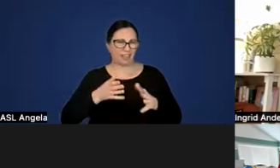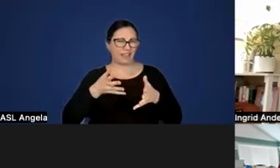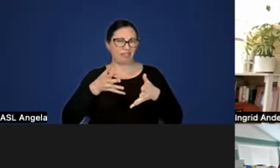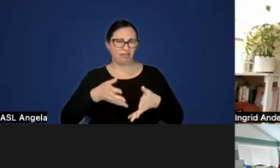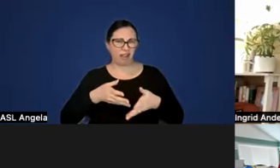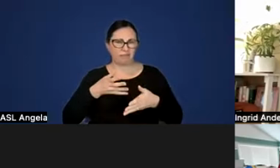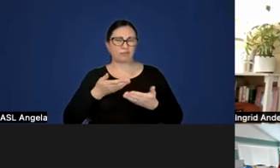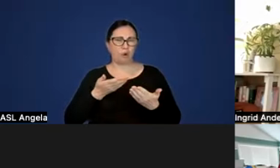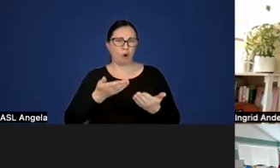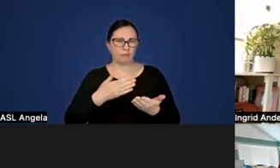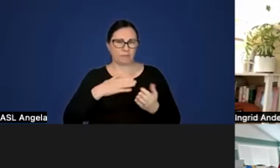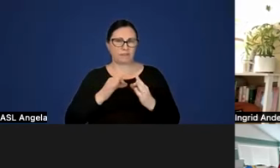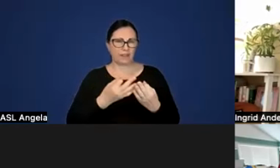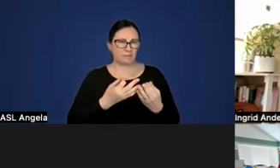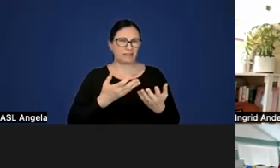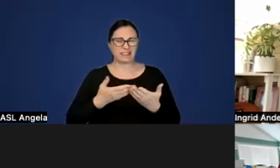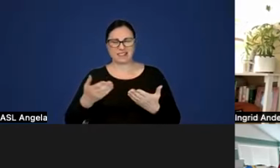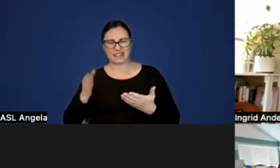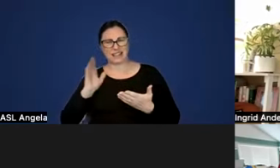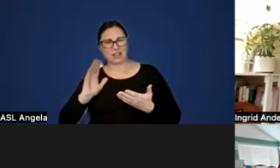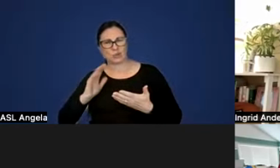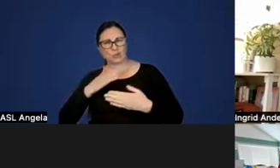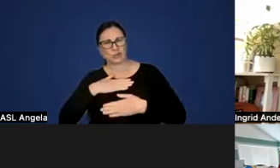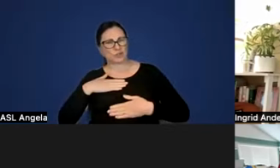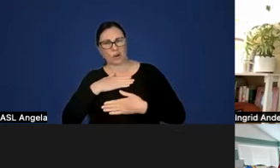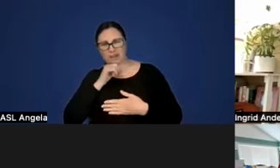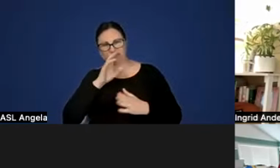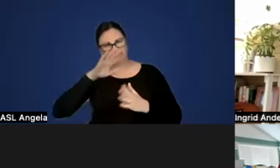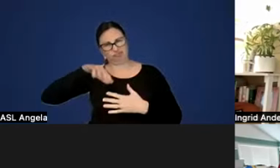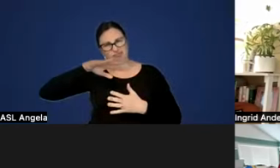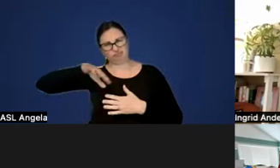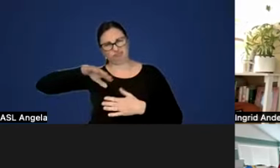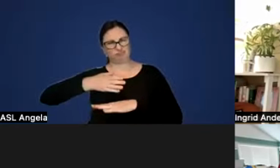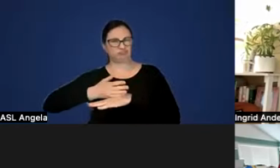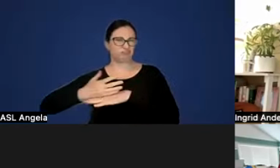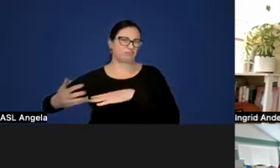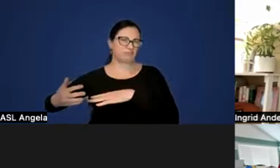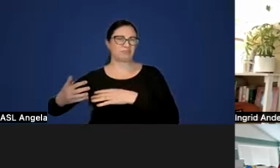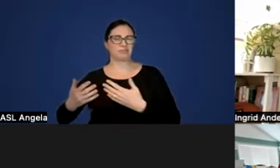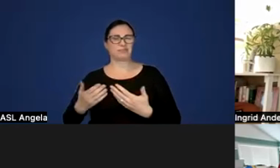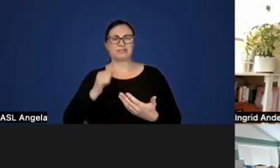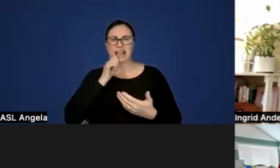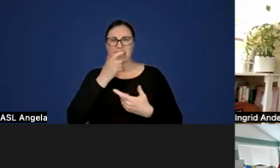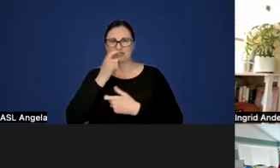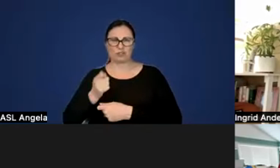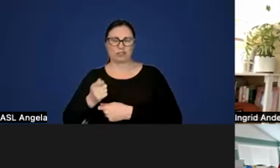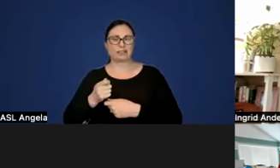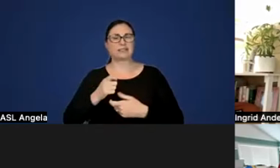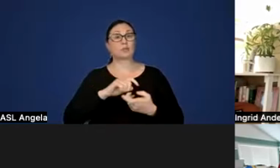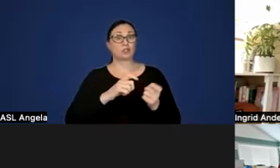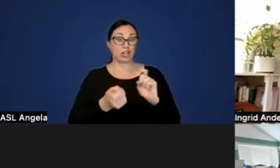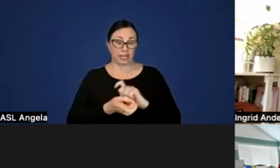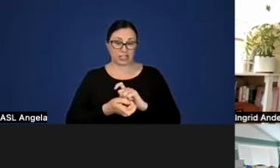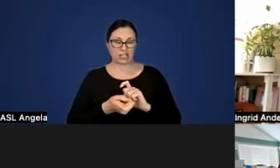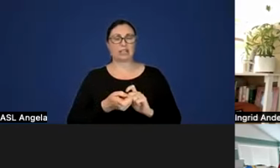my hobbies don't interest me, those types of things. And asking for that change in dynamic within my organization, or